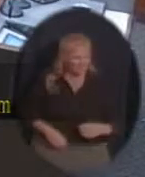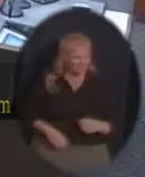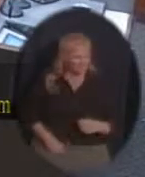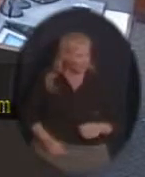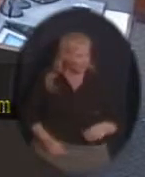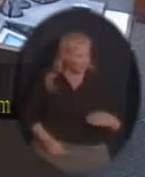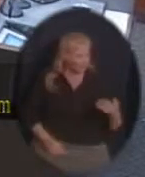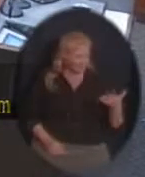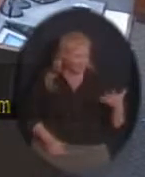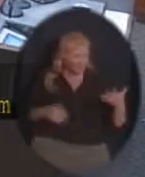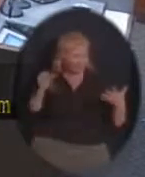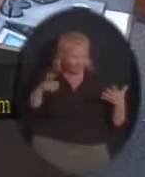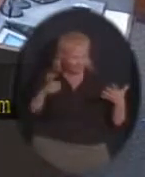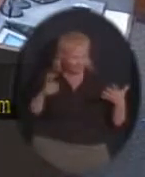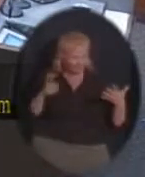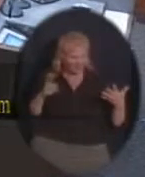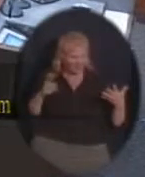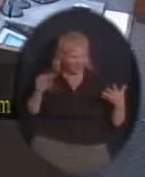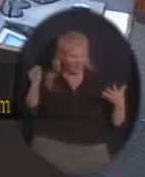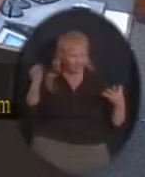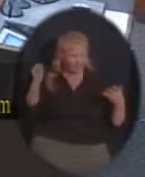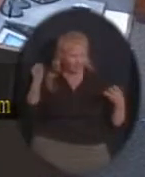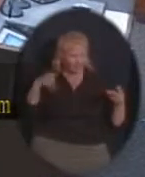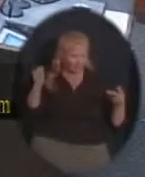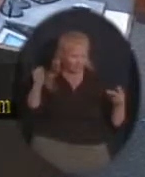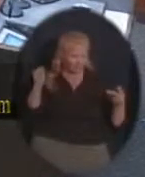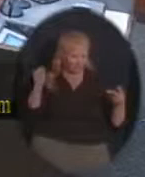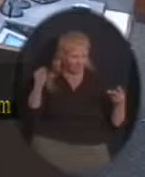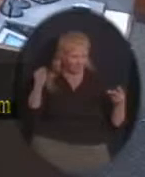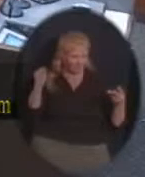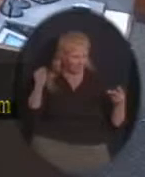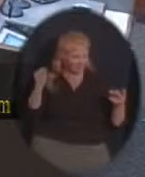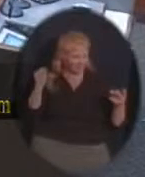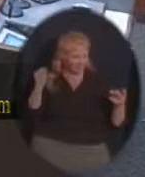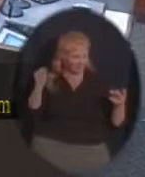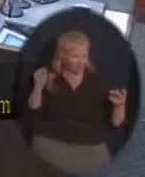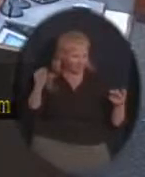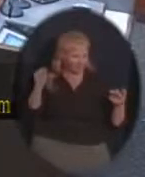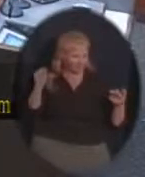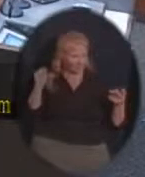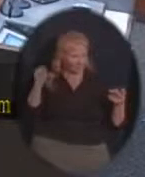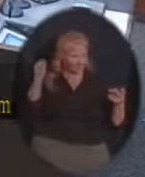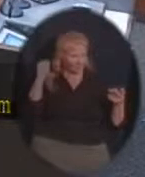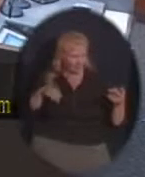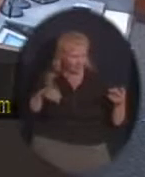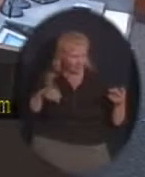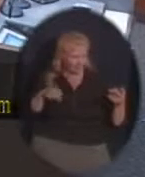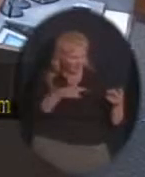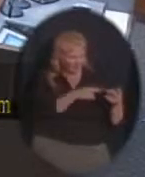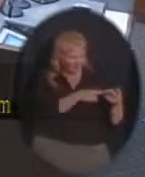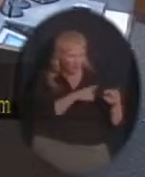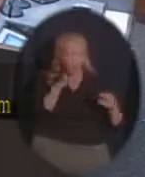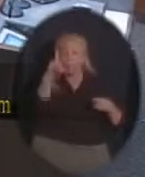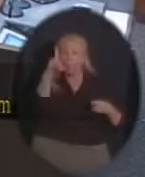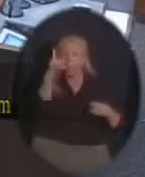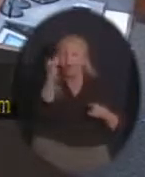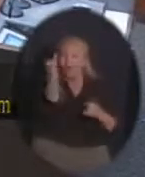Dr. Drummond? Yes. Mr. Gilmore? Yes. Mr. Parker? Yes, and one last